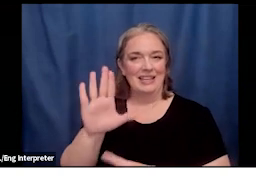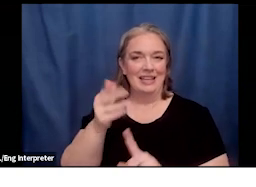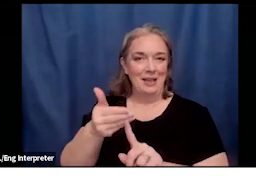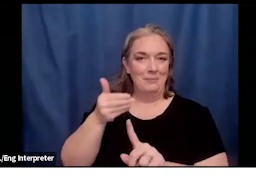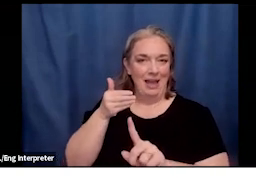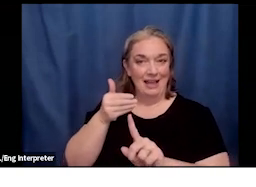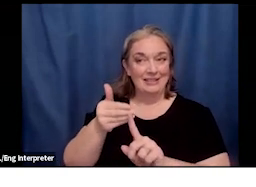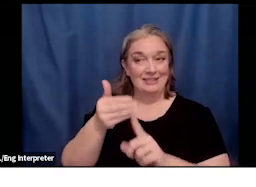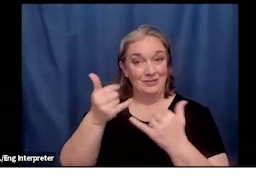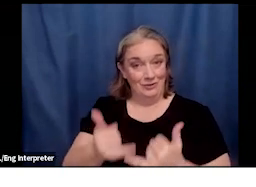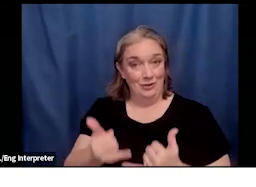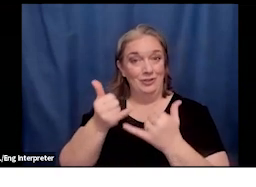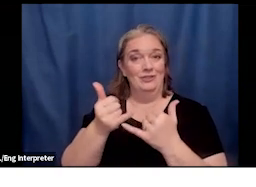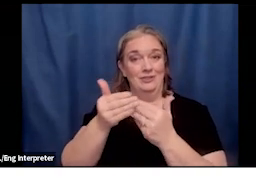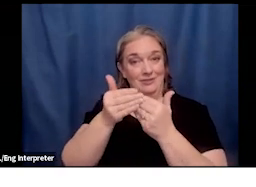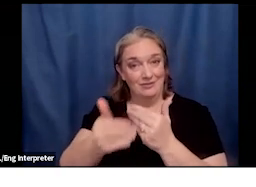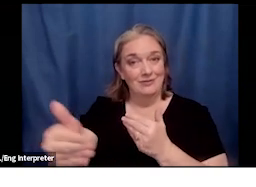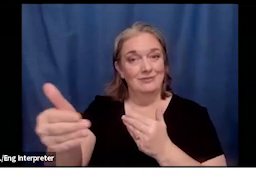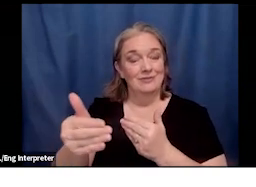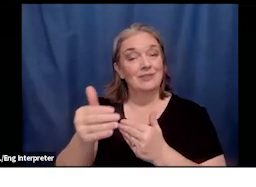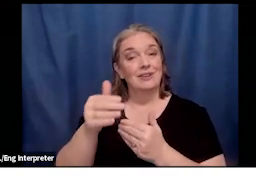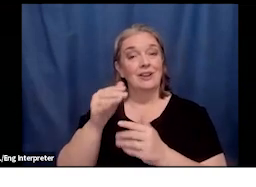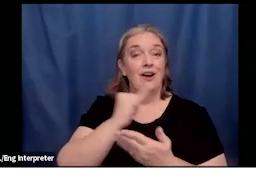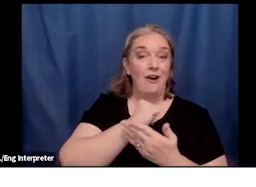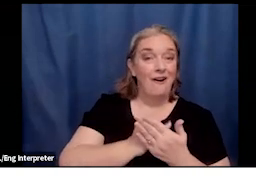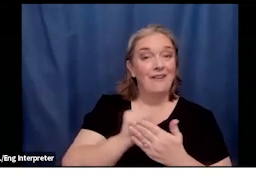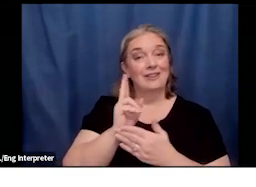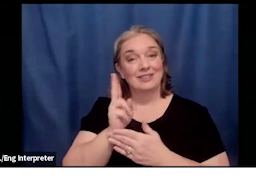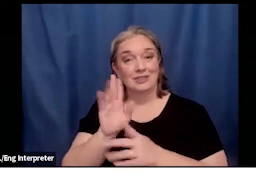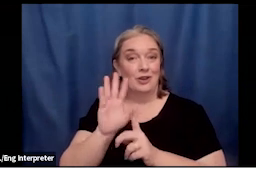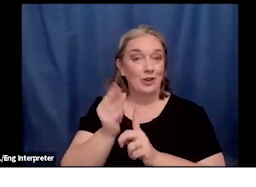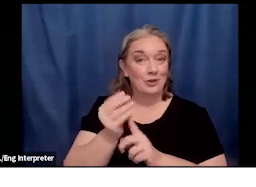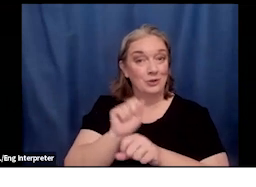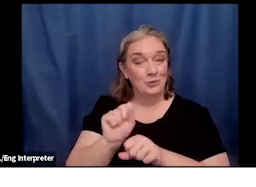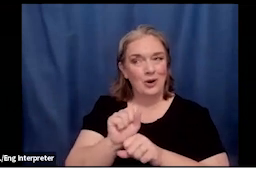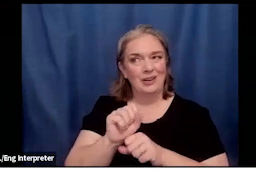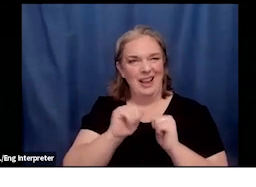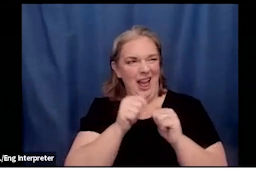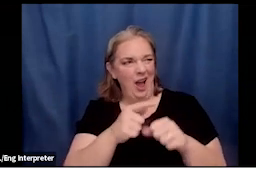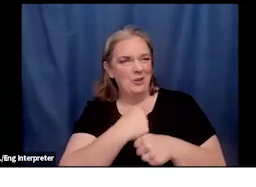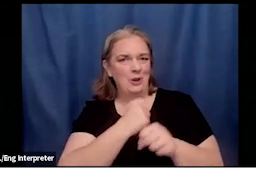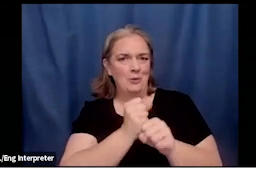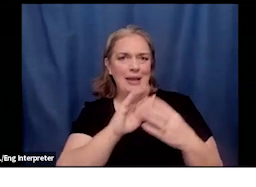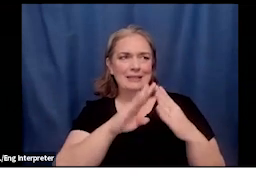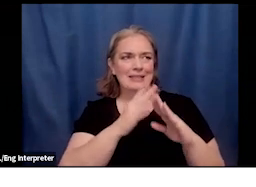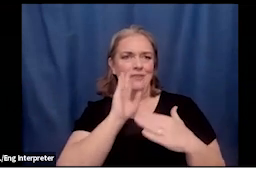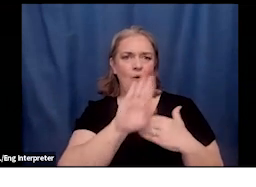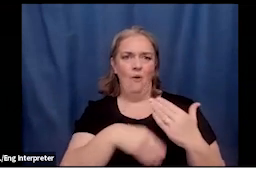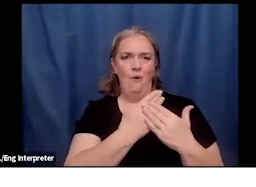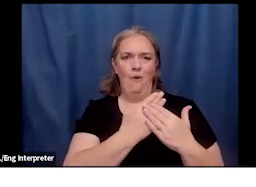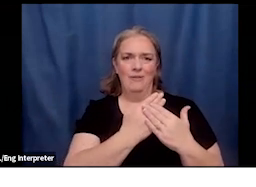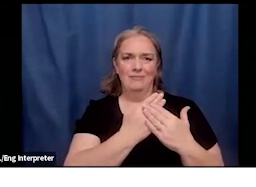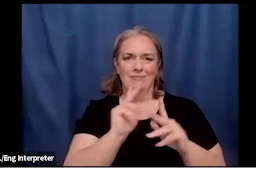and future arts, history, and cultural work, as well as creating a city for everyone. We're looking at